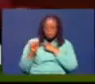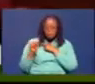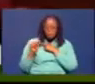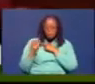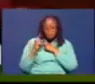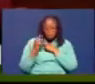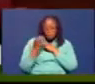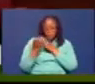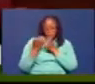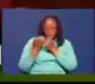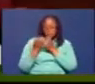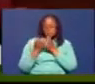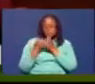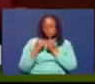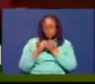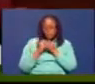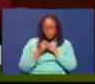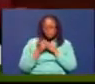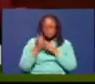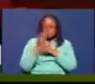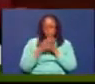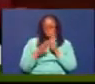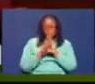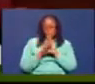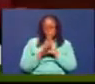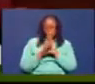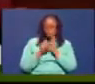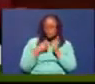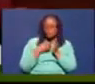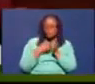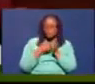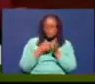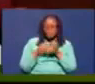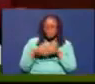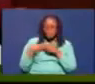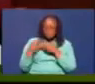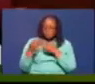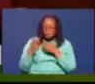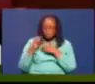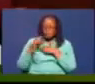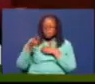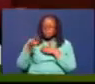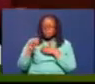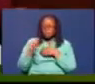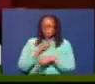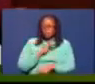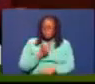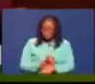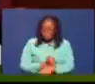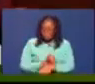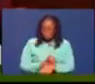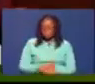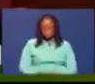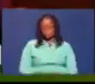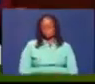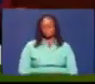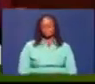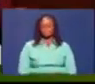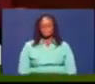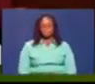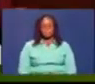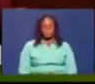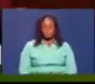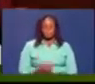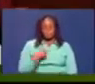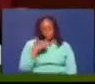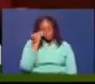to give it that authority, it is important. They are the first people to come in contact with the increase. And Mr. Speaker, I know that there are